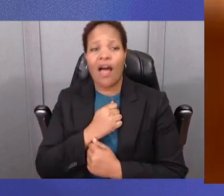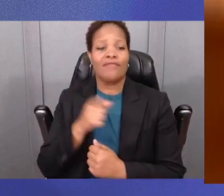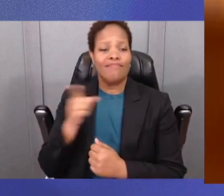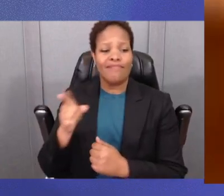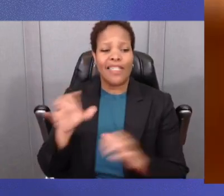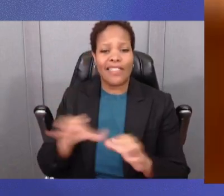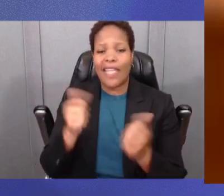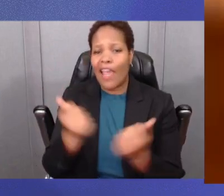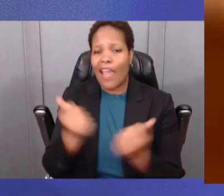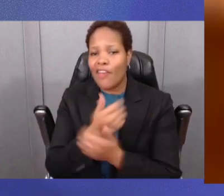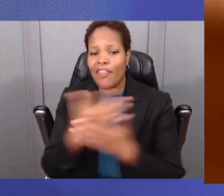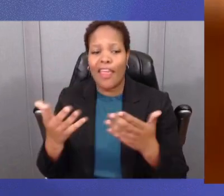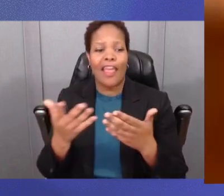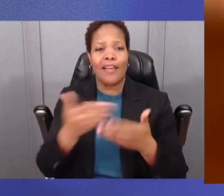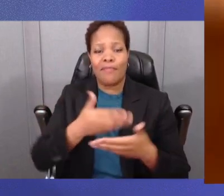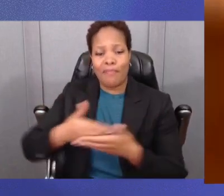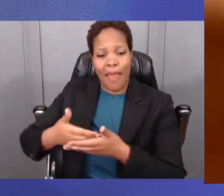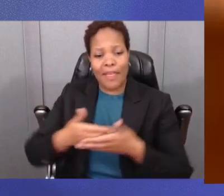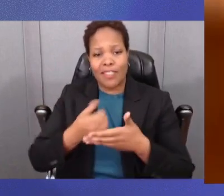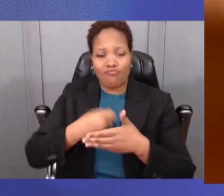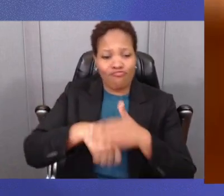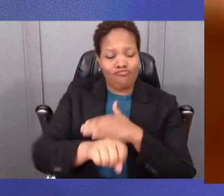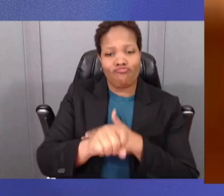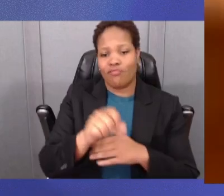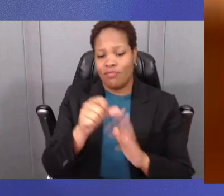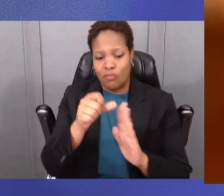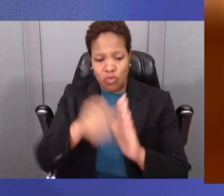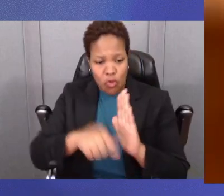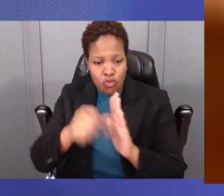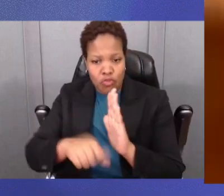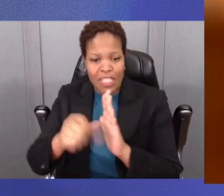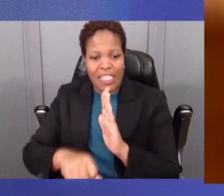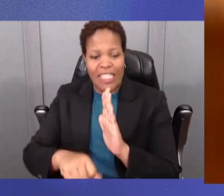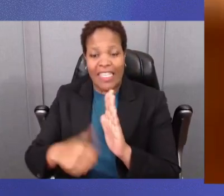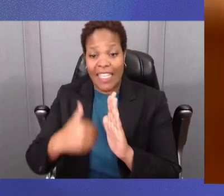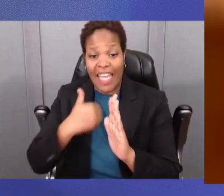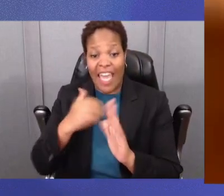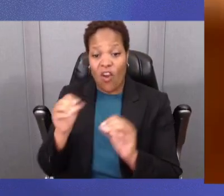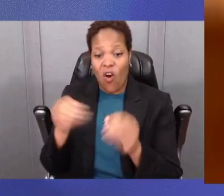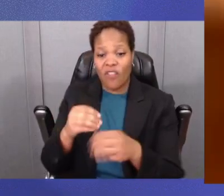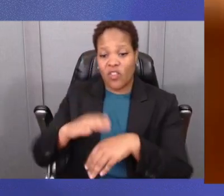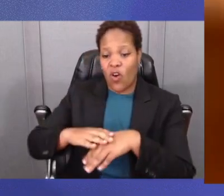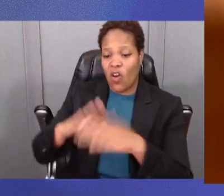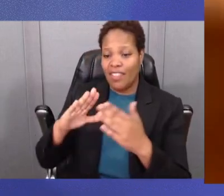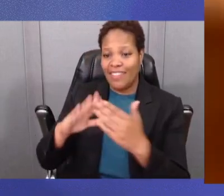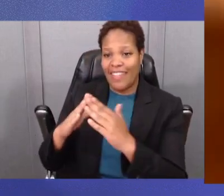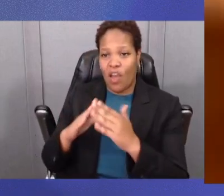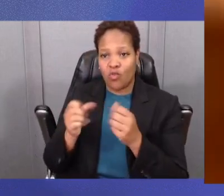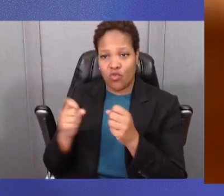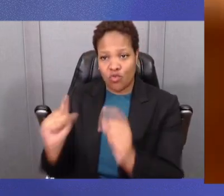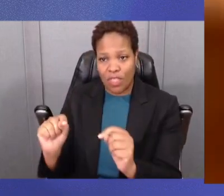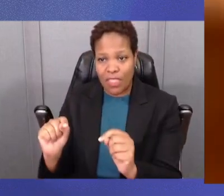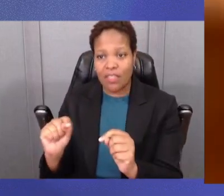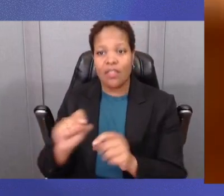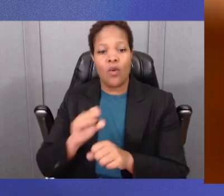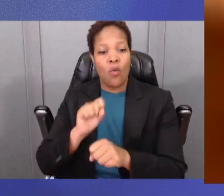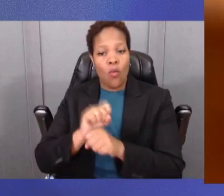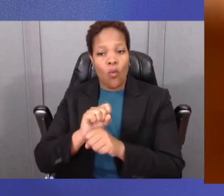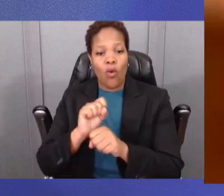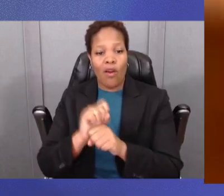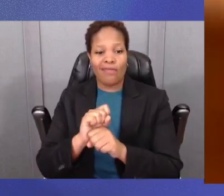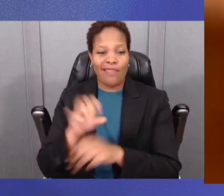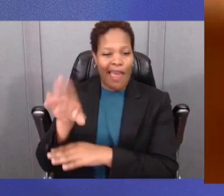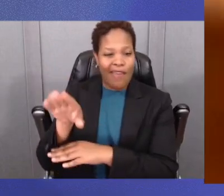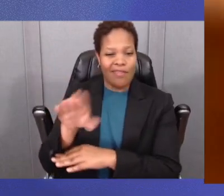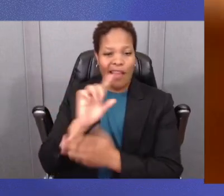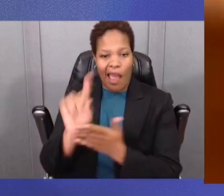babies, did surgery, had an office on Town Street, worked evening hours all the time.